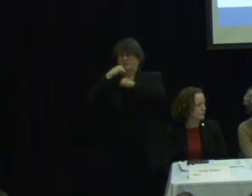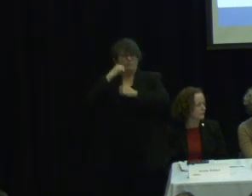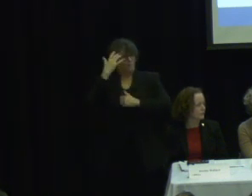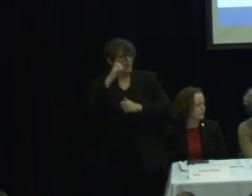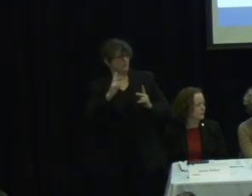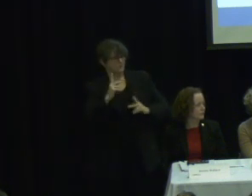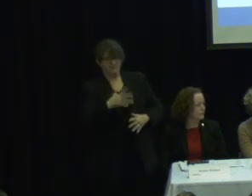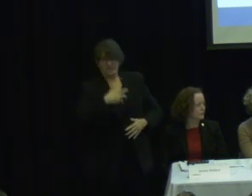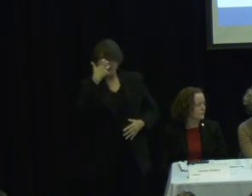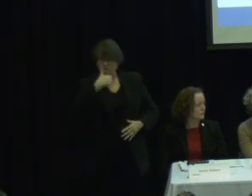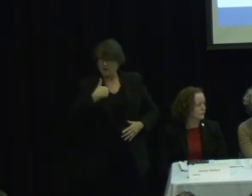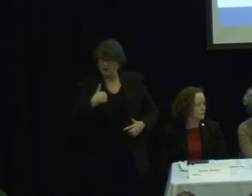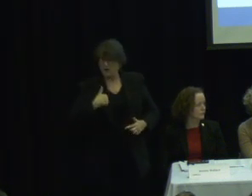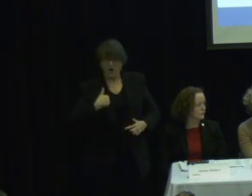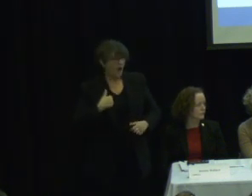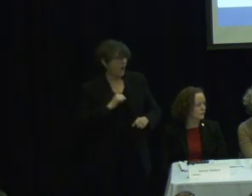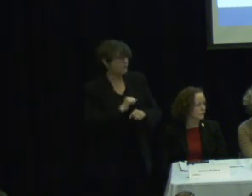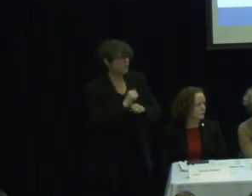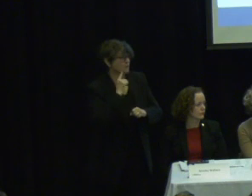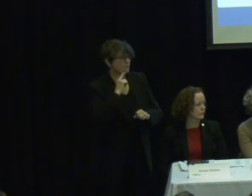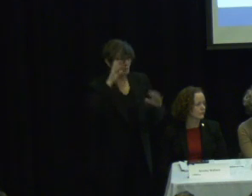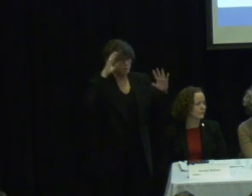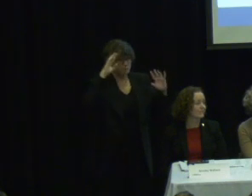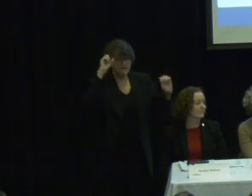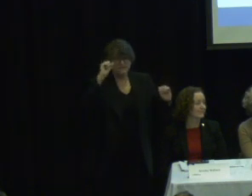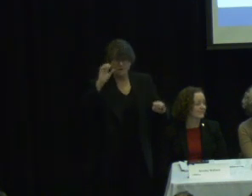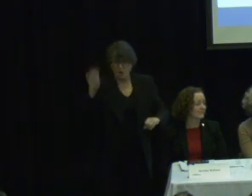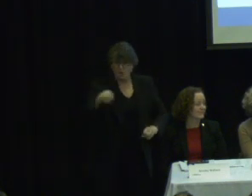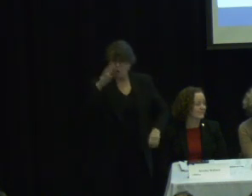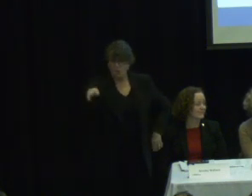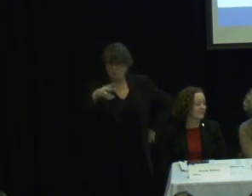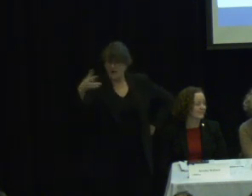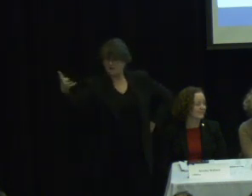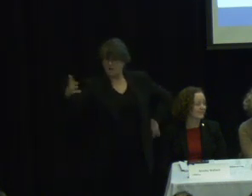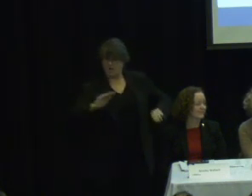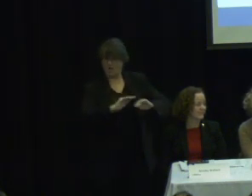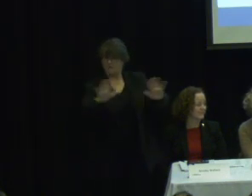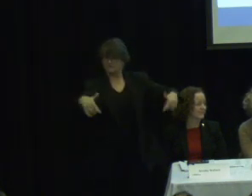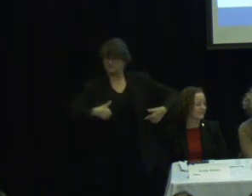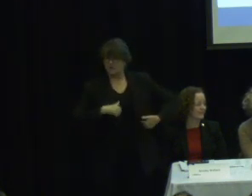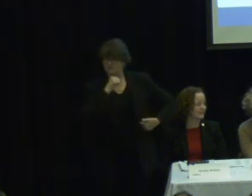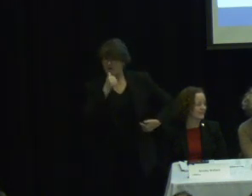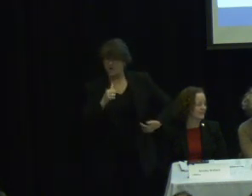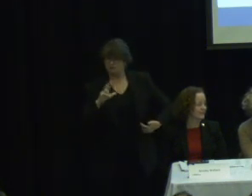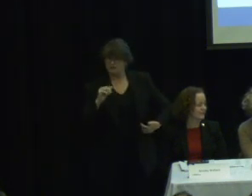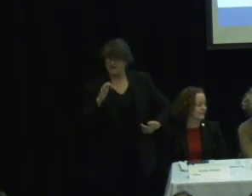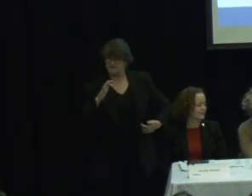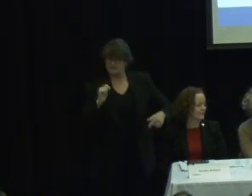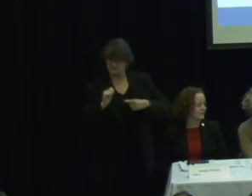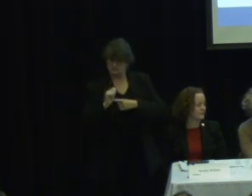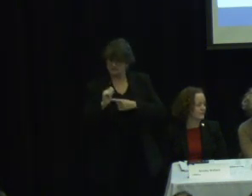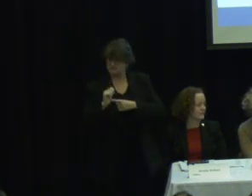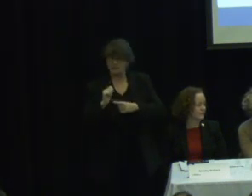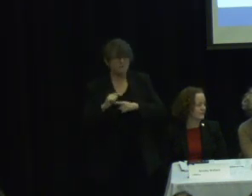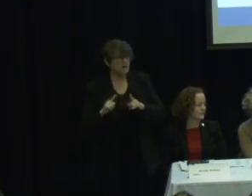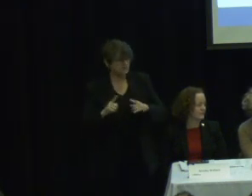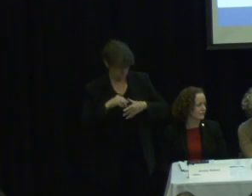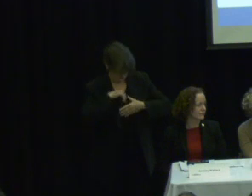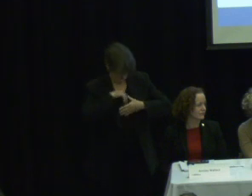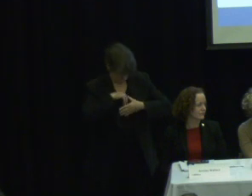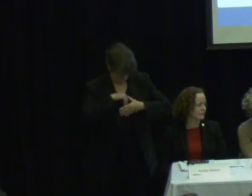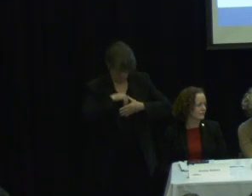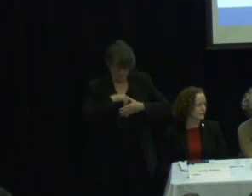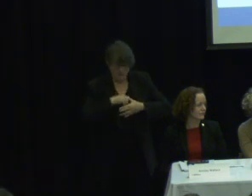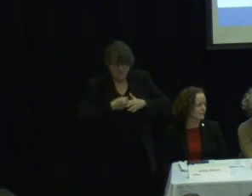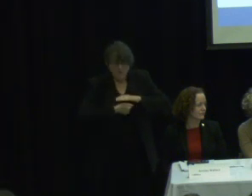angry? Like, I worked for President Obama, I'm perfect. But that belies this inner mentality that we